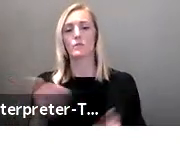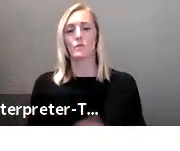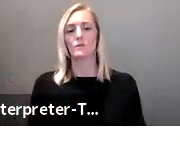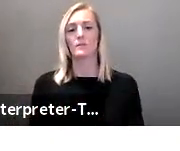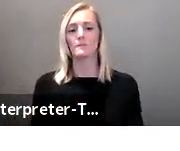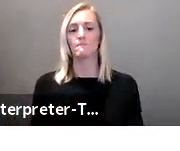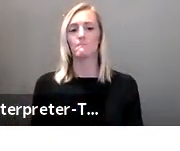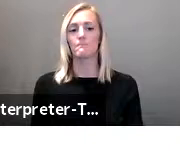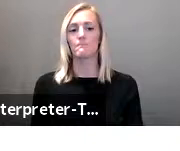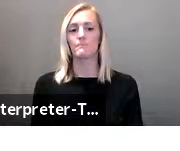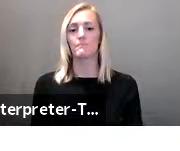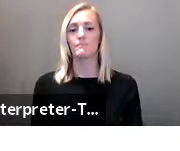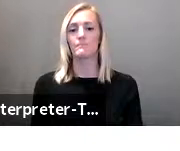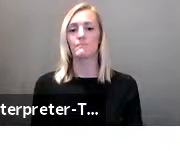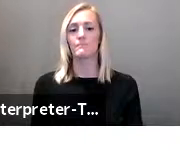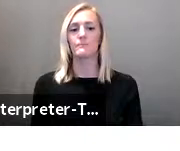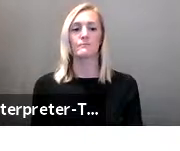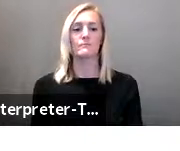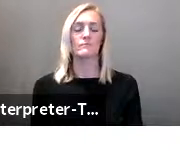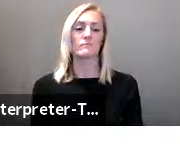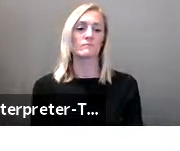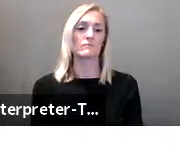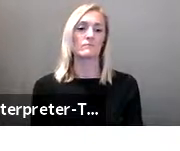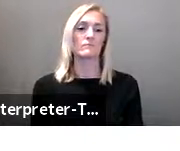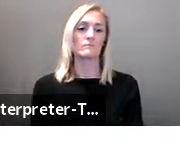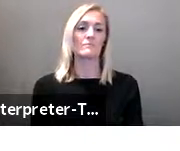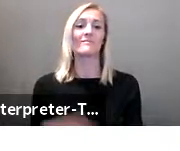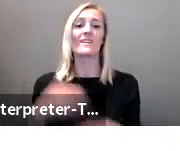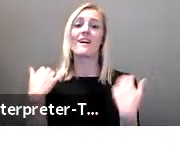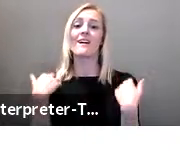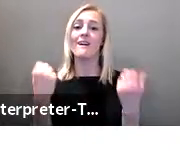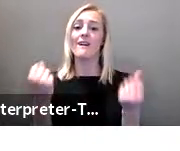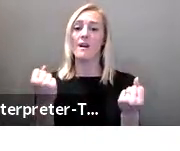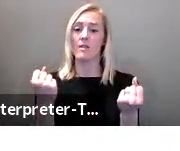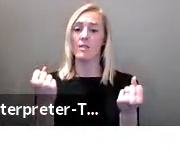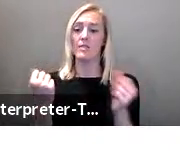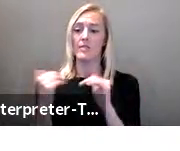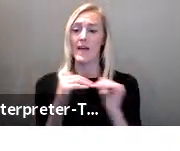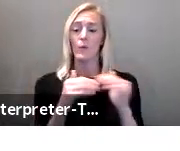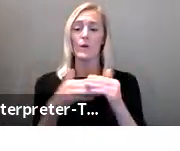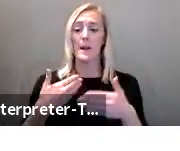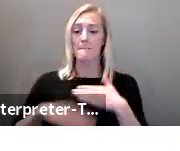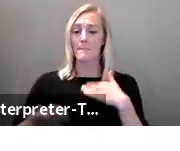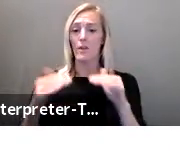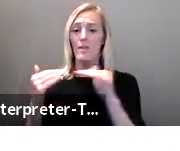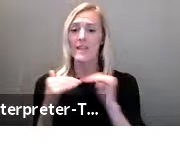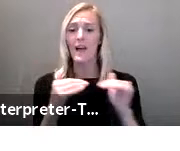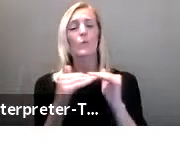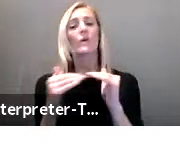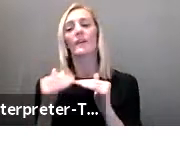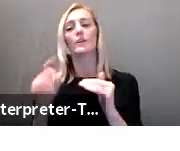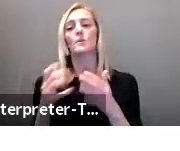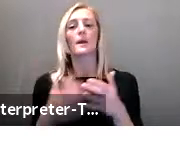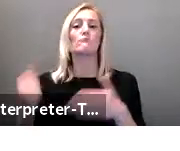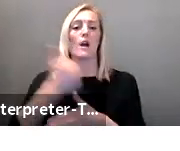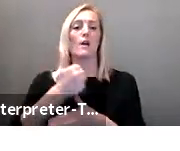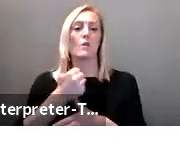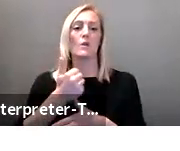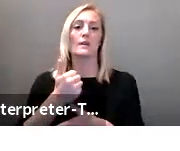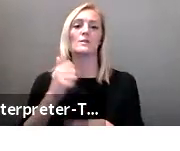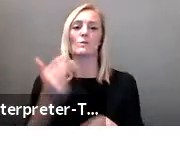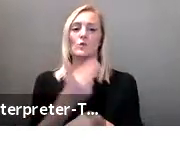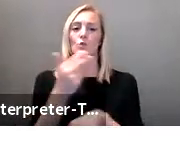there is a need to adapt health equity and birth equity as a priority and utilize the network to address all